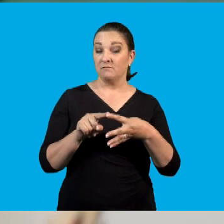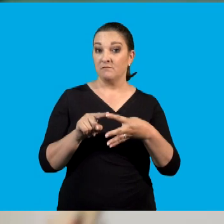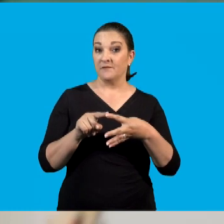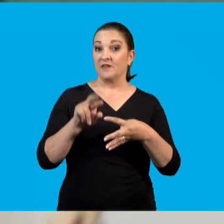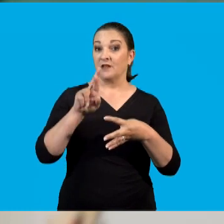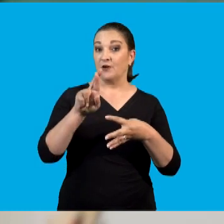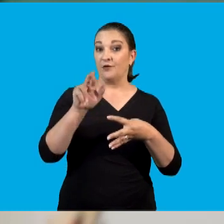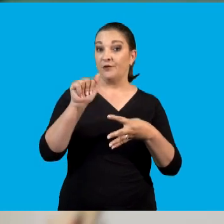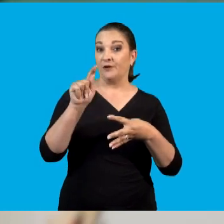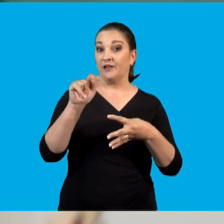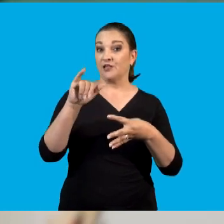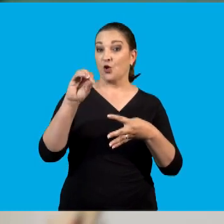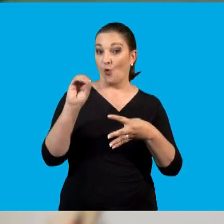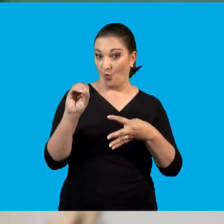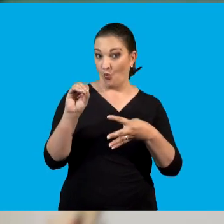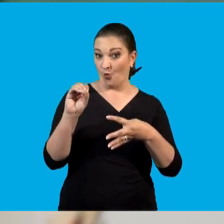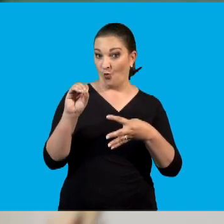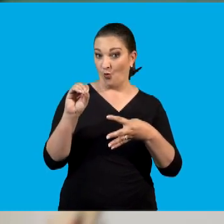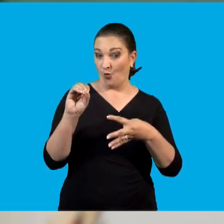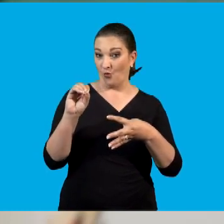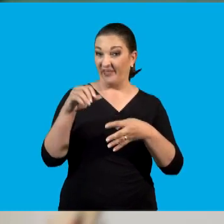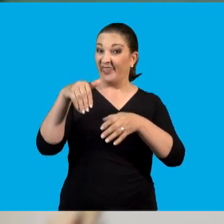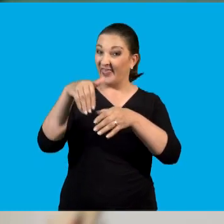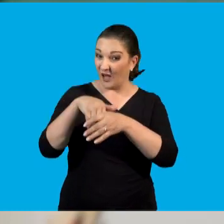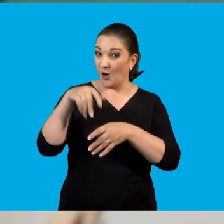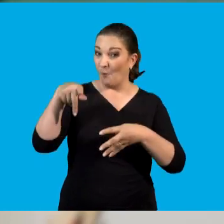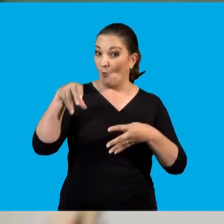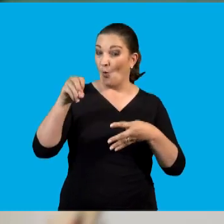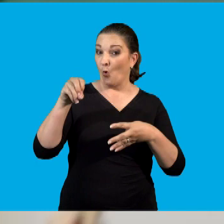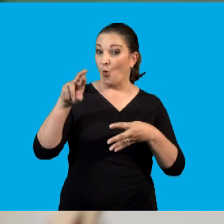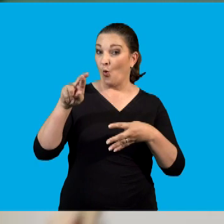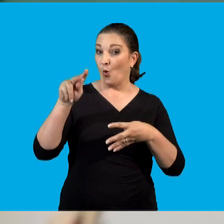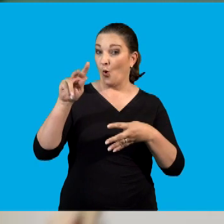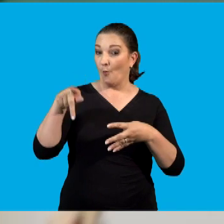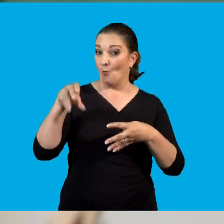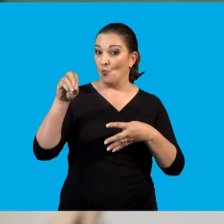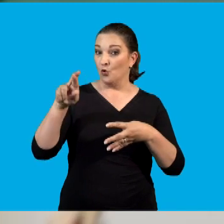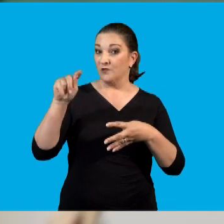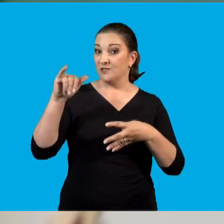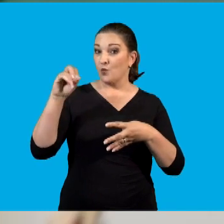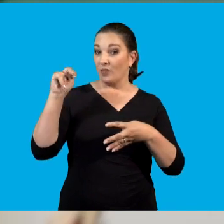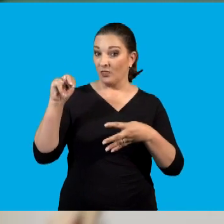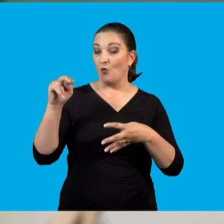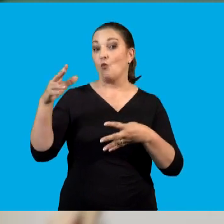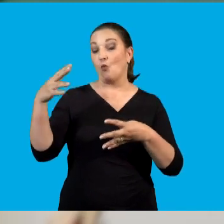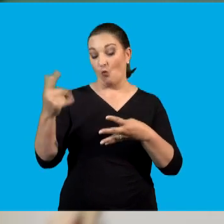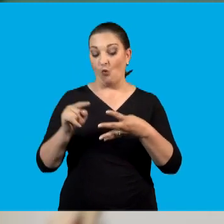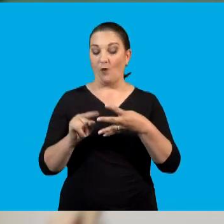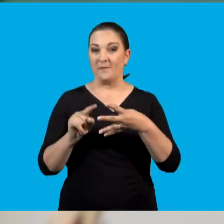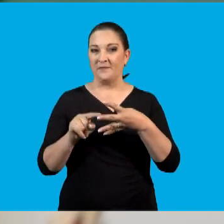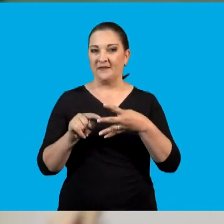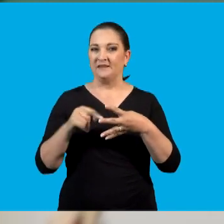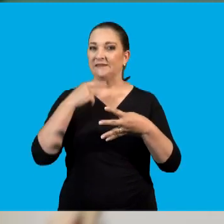the ratio of the corresponding sides are in proportion, or we can prove that all